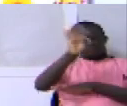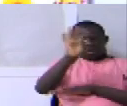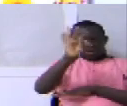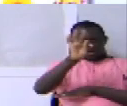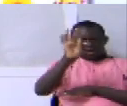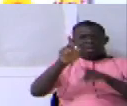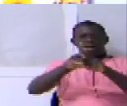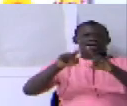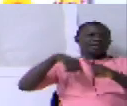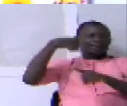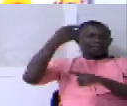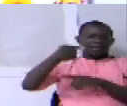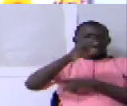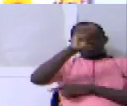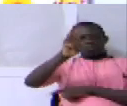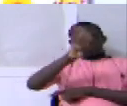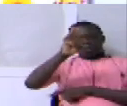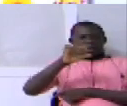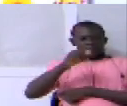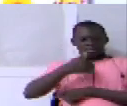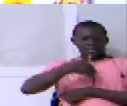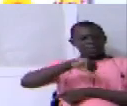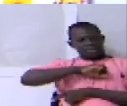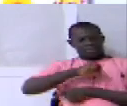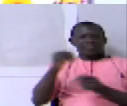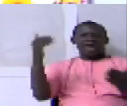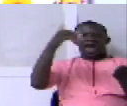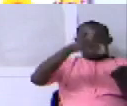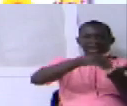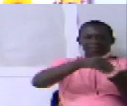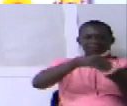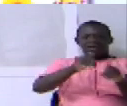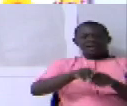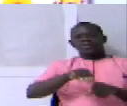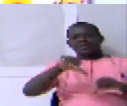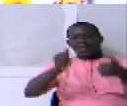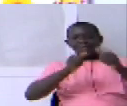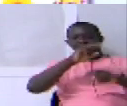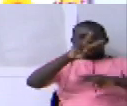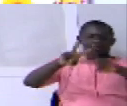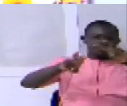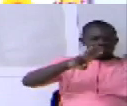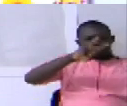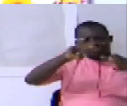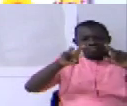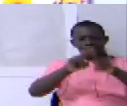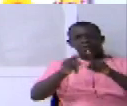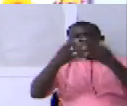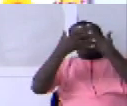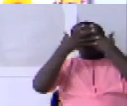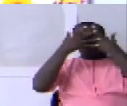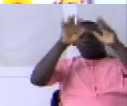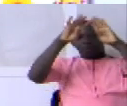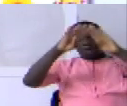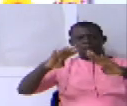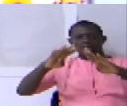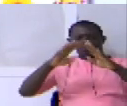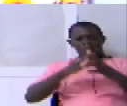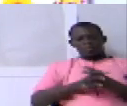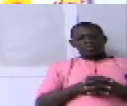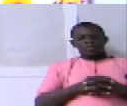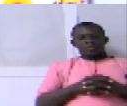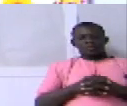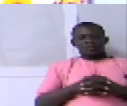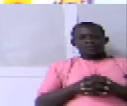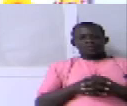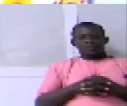following Monday I came, I was going around sales. Tenango membulata onoma nata somanda mbe selo lukumpa